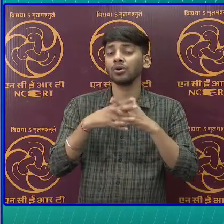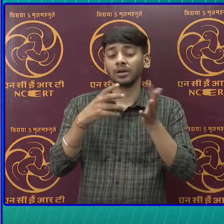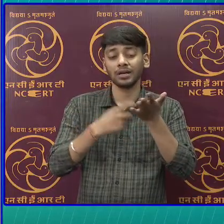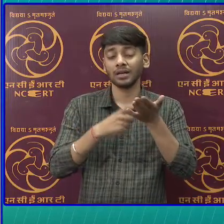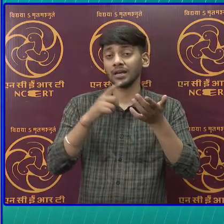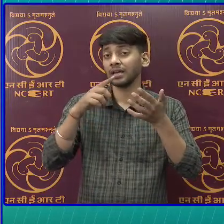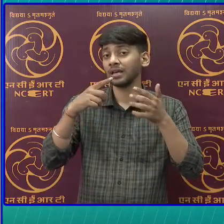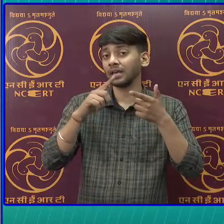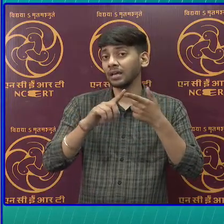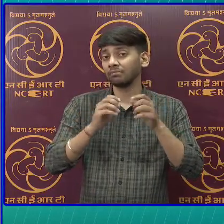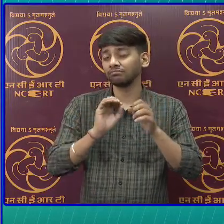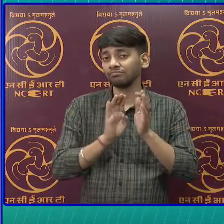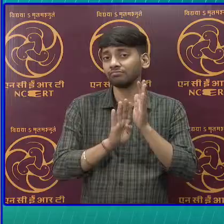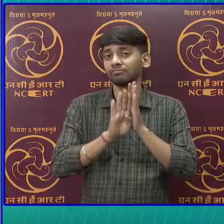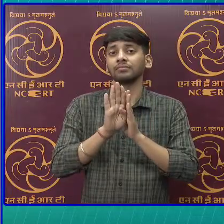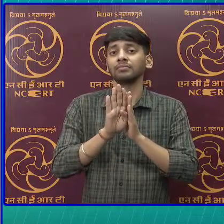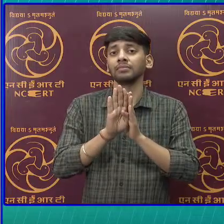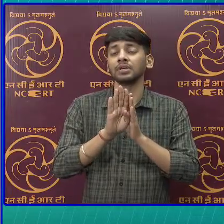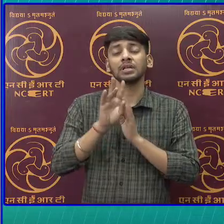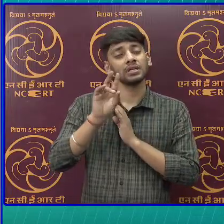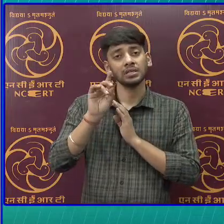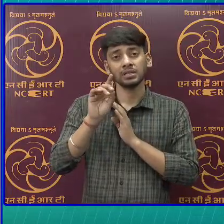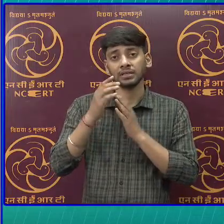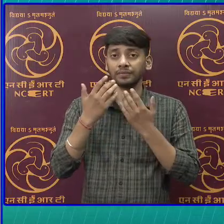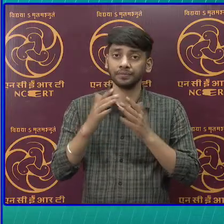second stanza. If you left the tree